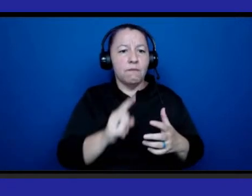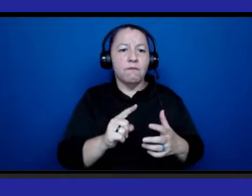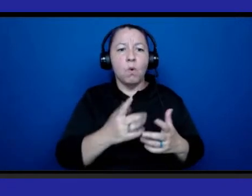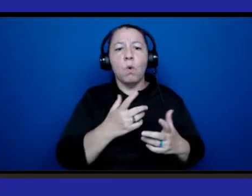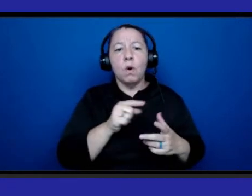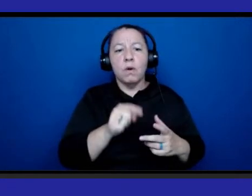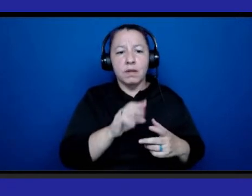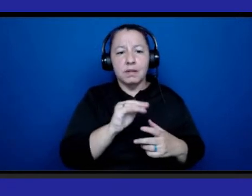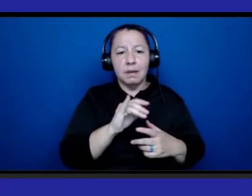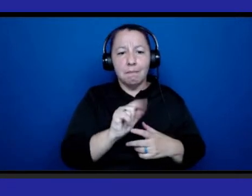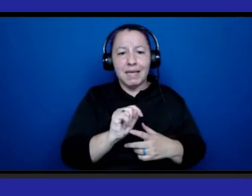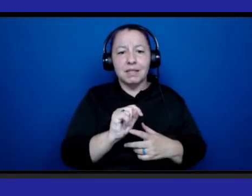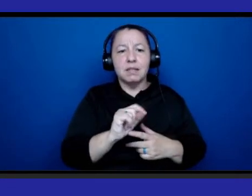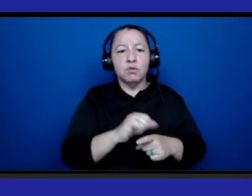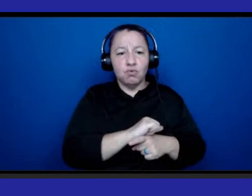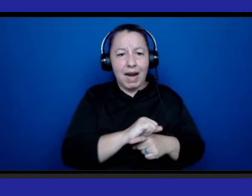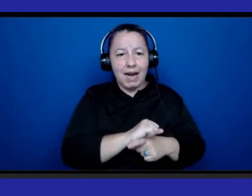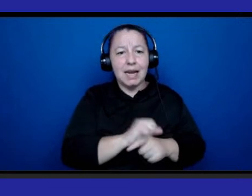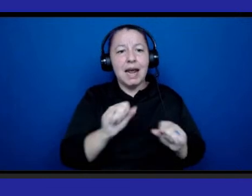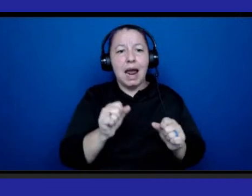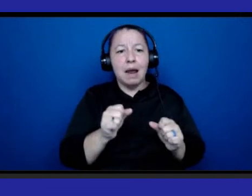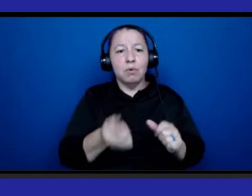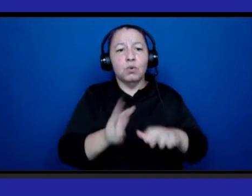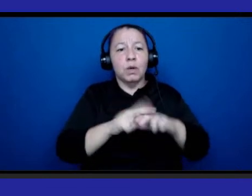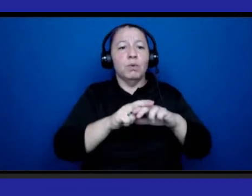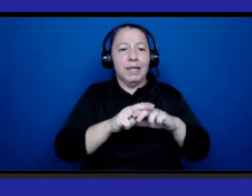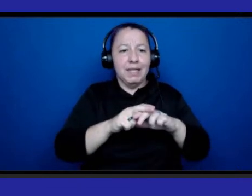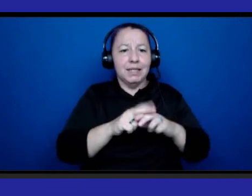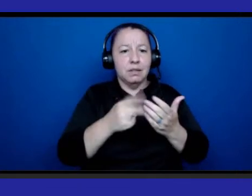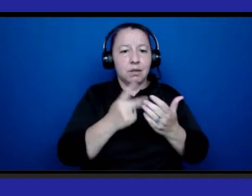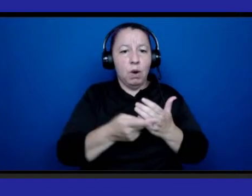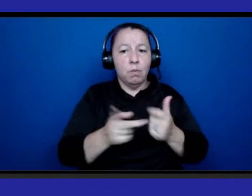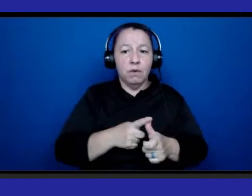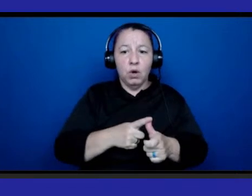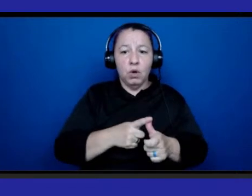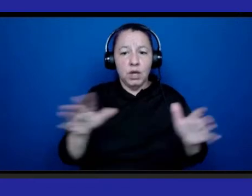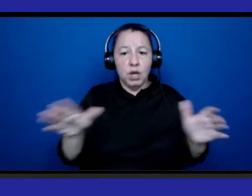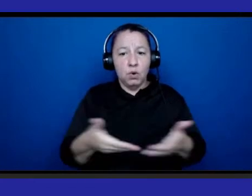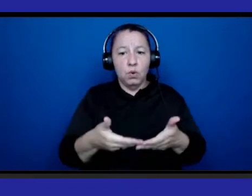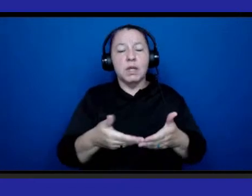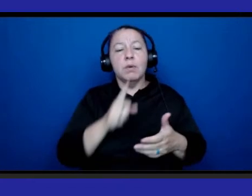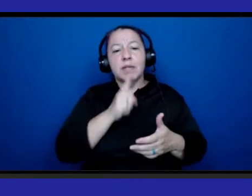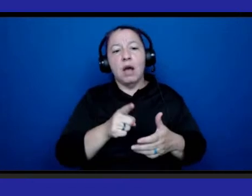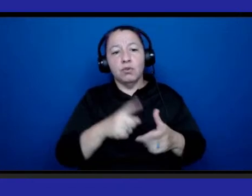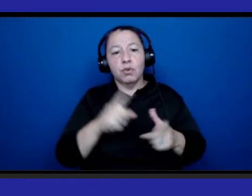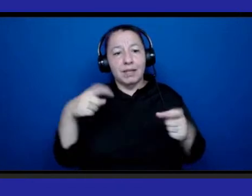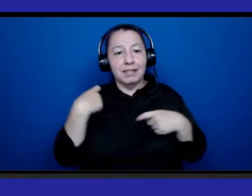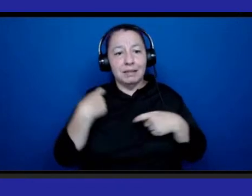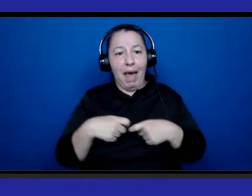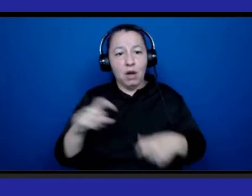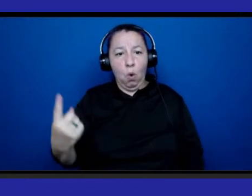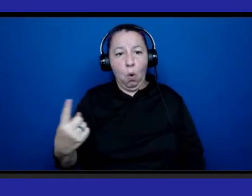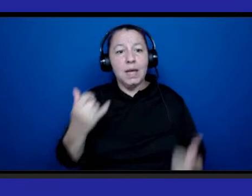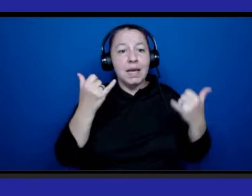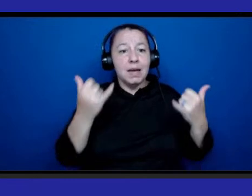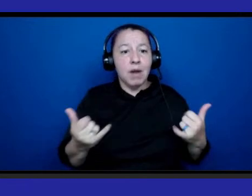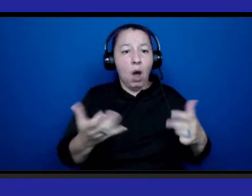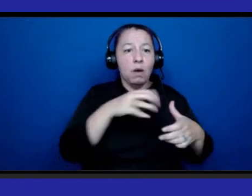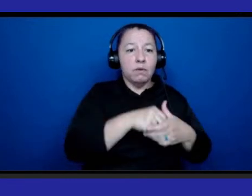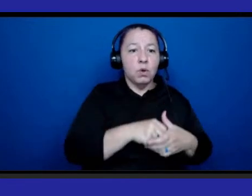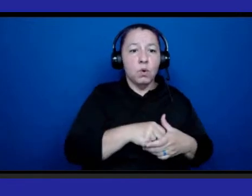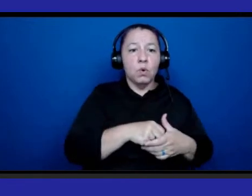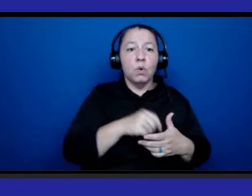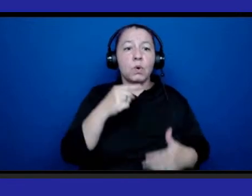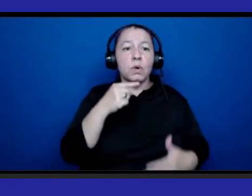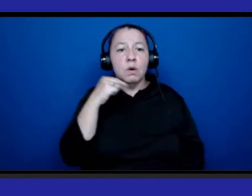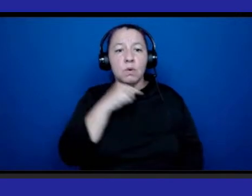to expand the program. So when we initially introduced it, it was Spanish only. We now have expanded to Russian as well as